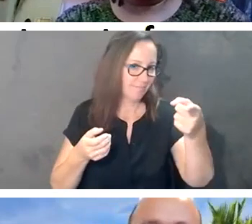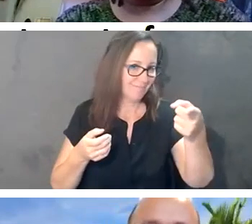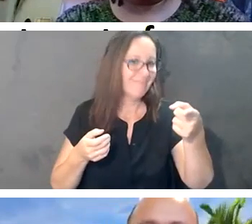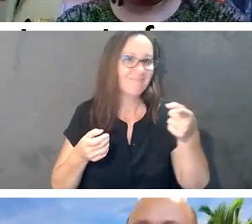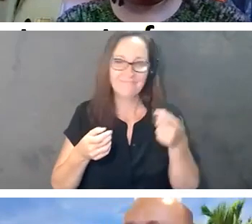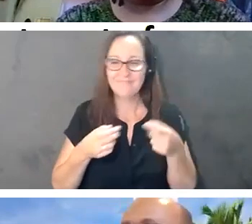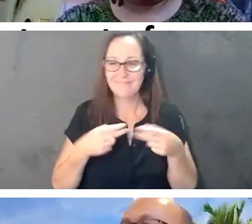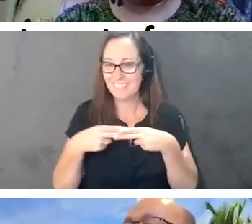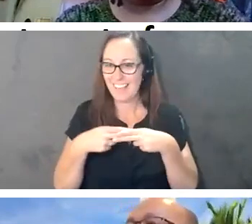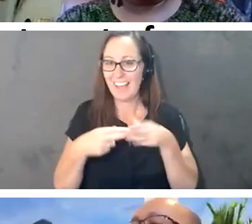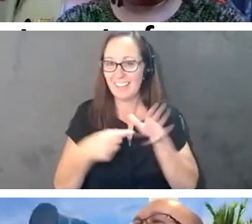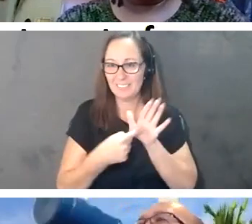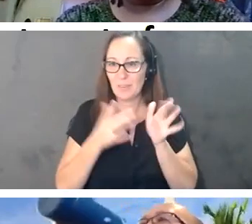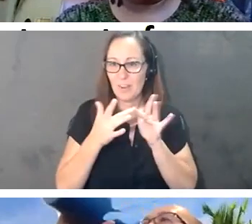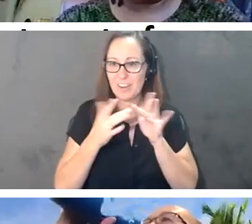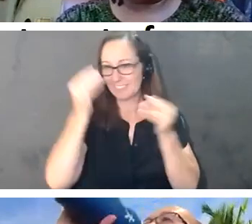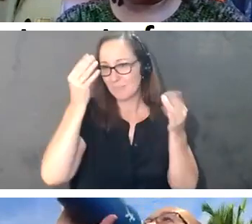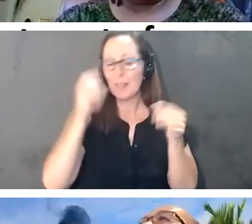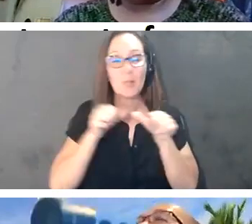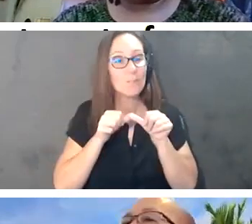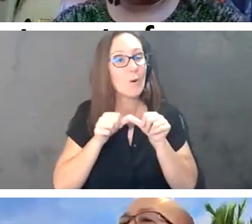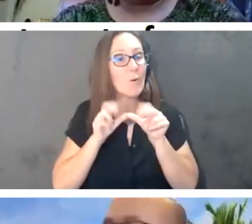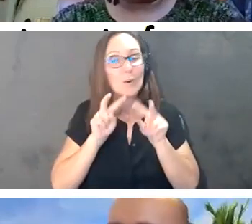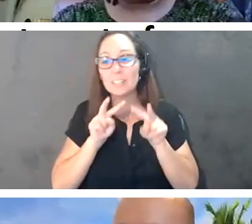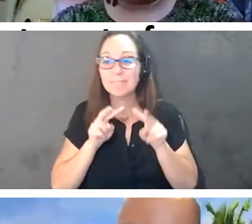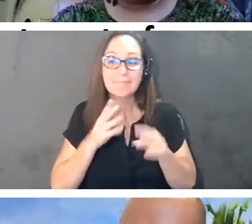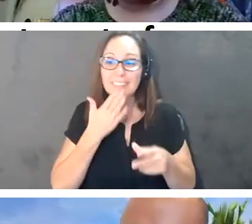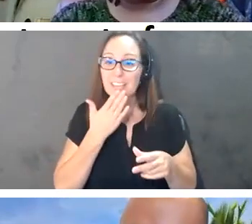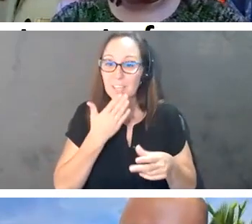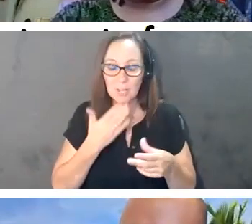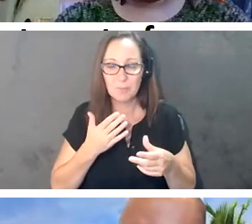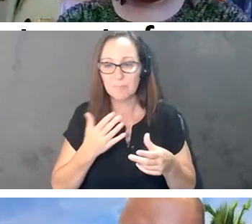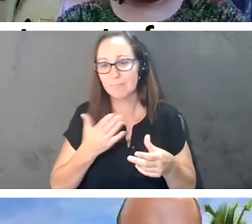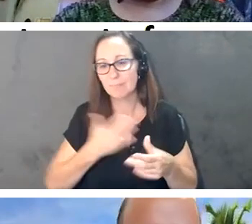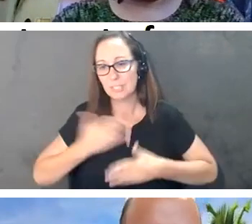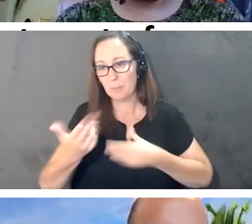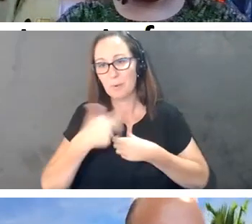And we look forward to staying in touch with you. Thank you all so much for your participation today.